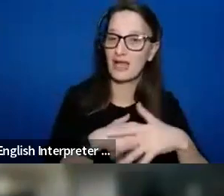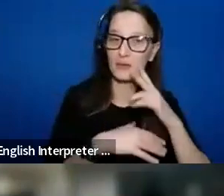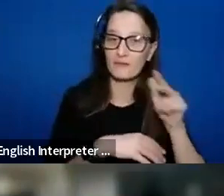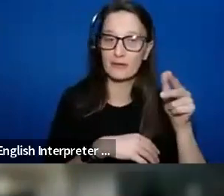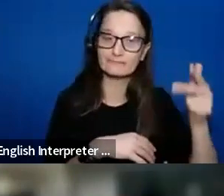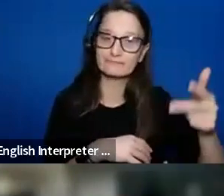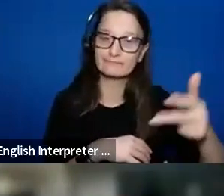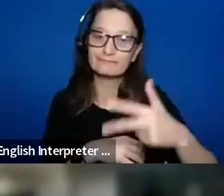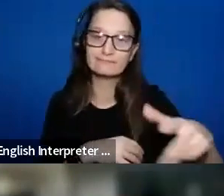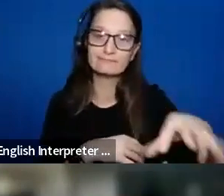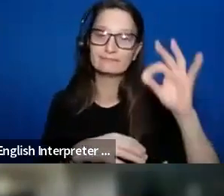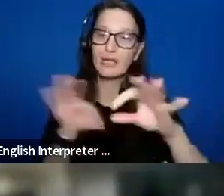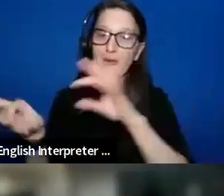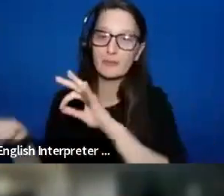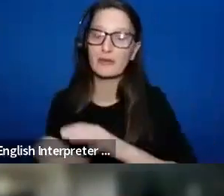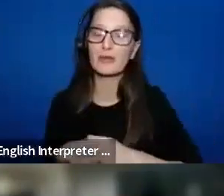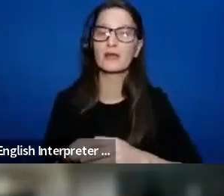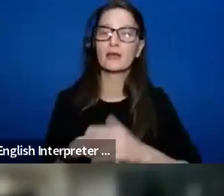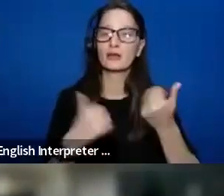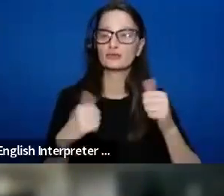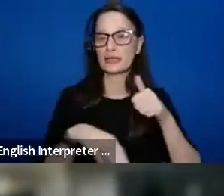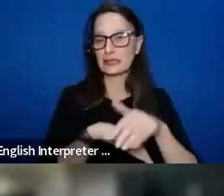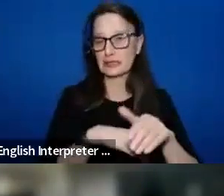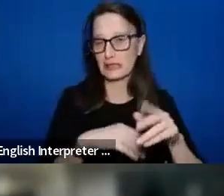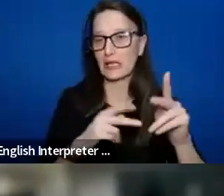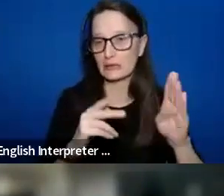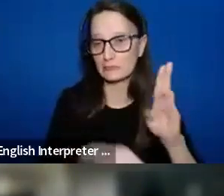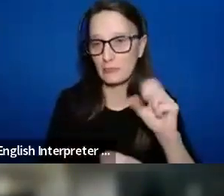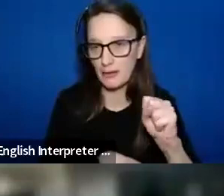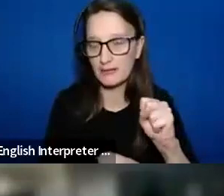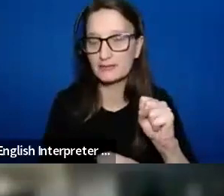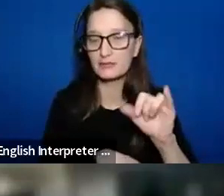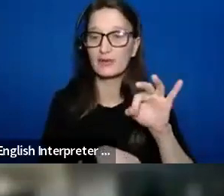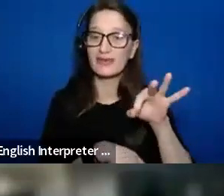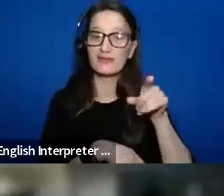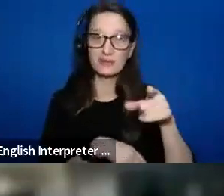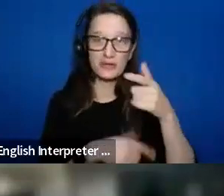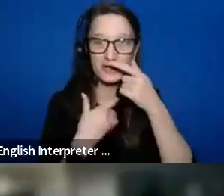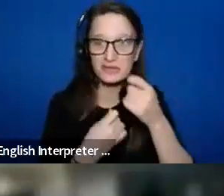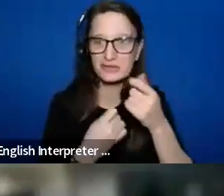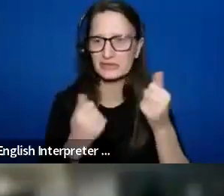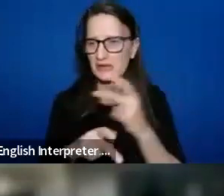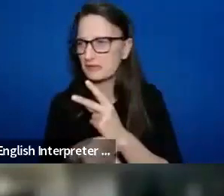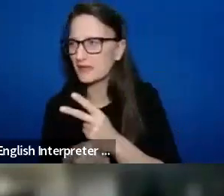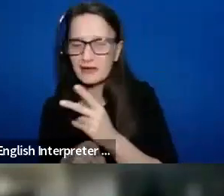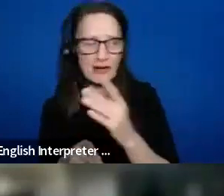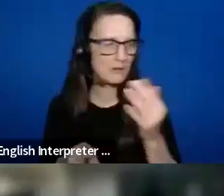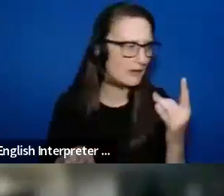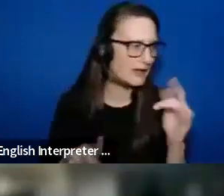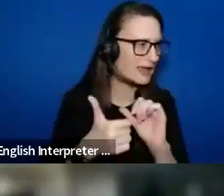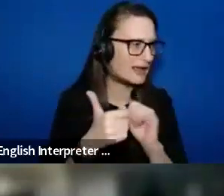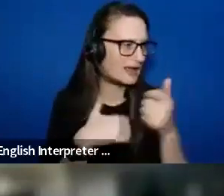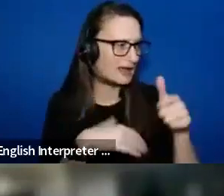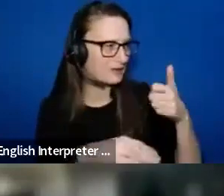trying to send some extra buses down that way. So if you're interested and you're trying to figure all this out and you're like, but wait, how do we do